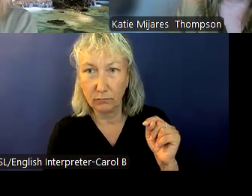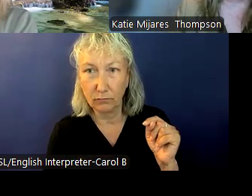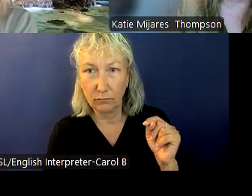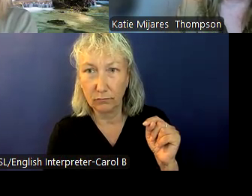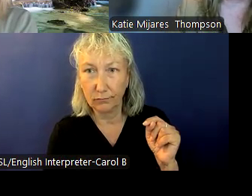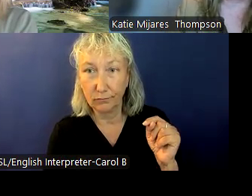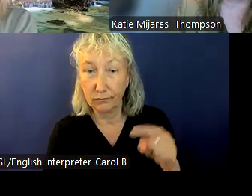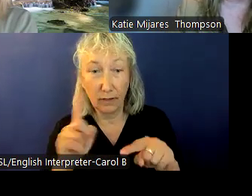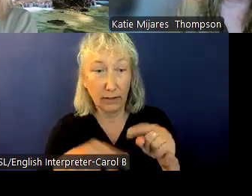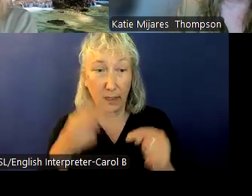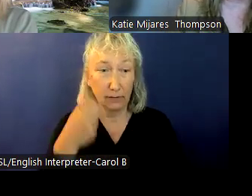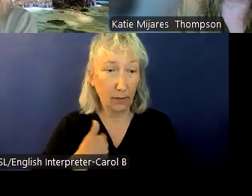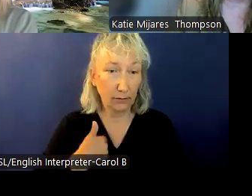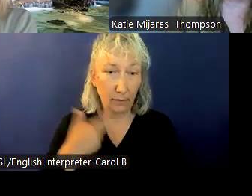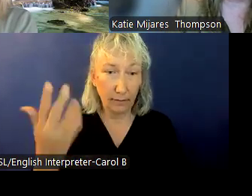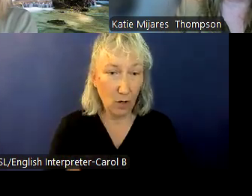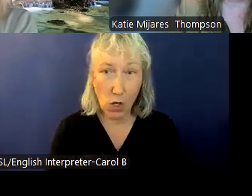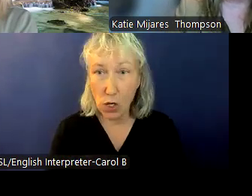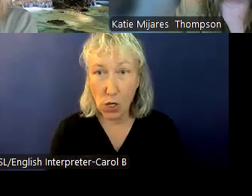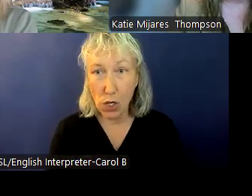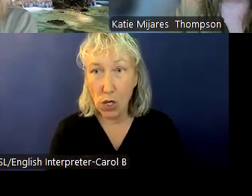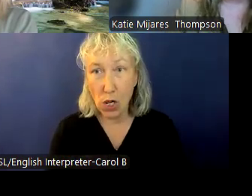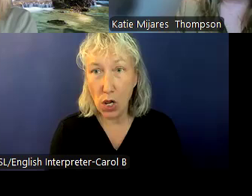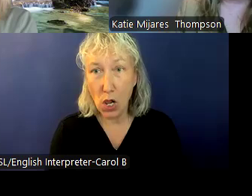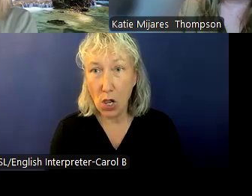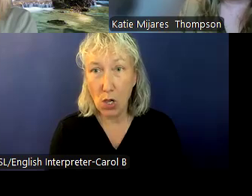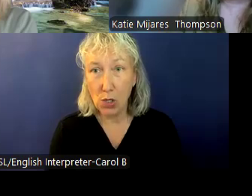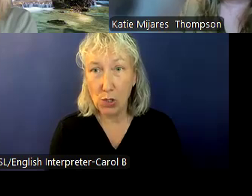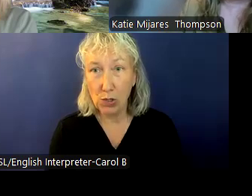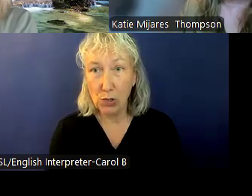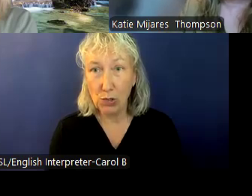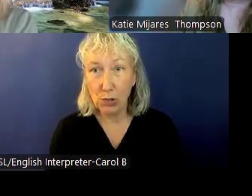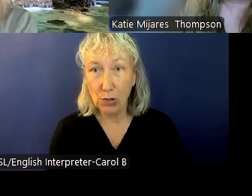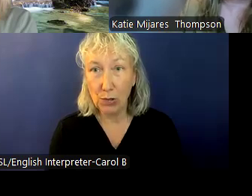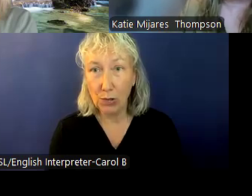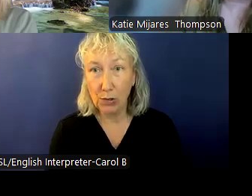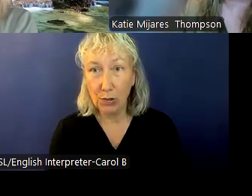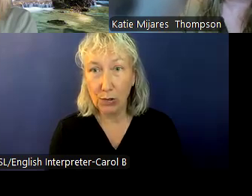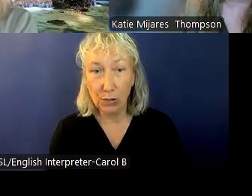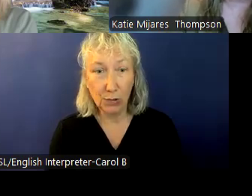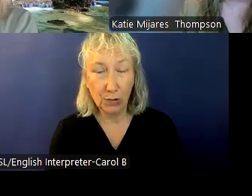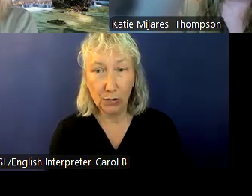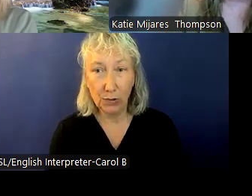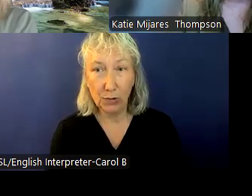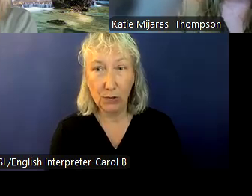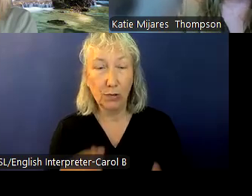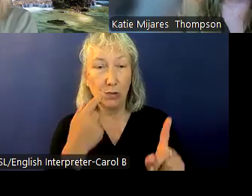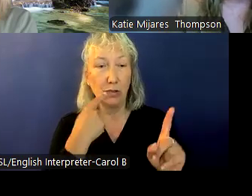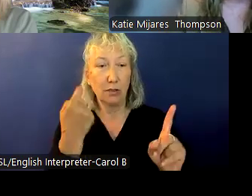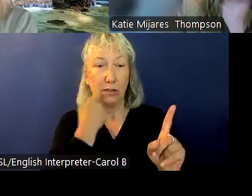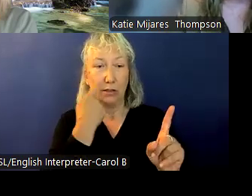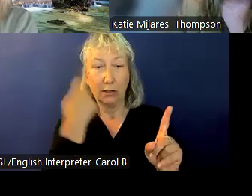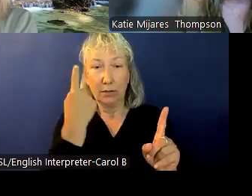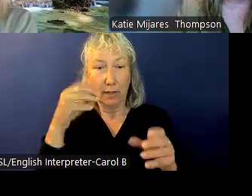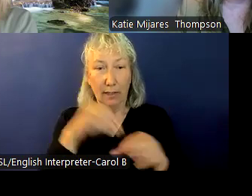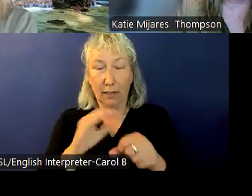Oregon Department of Human Services website, clickable here. Might have just been popped into the chat. You can give us a call